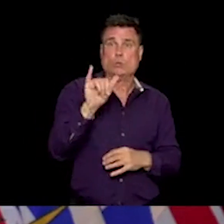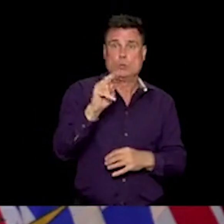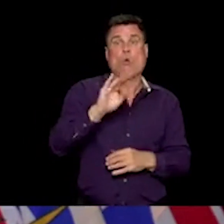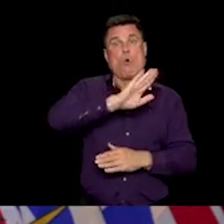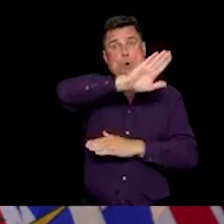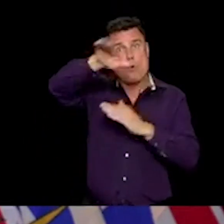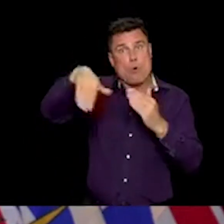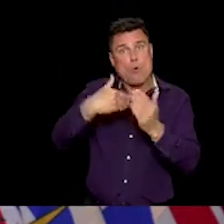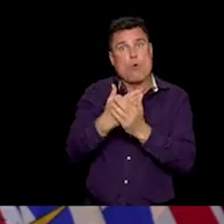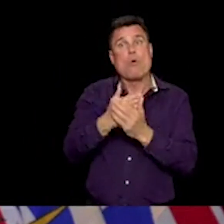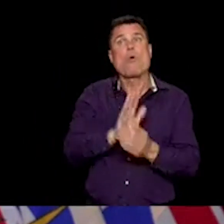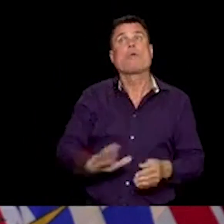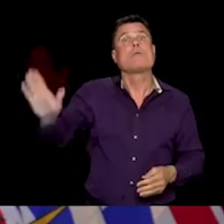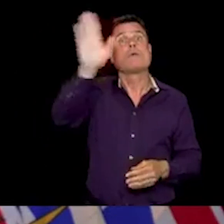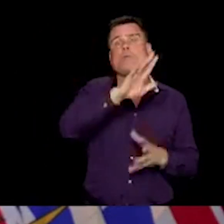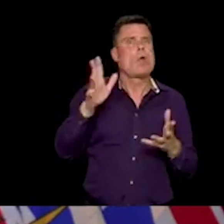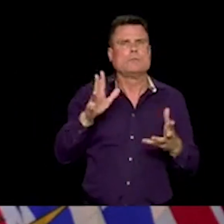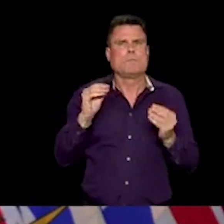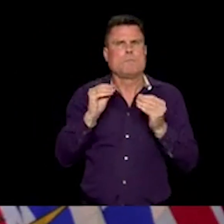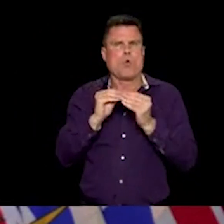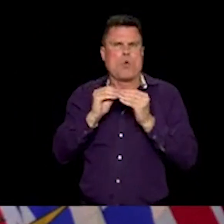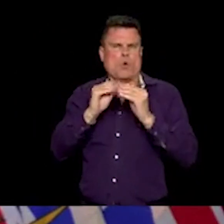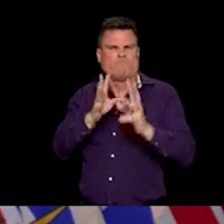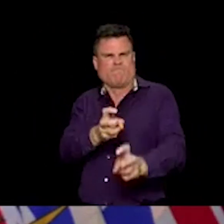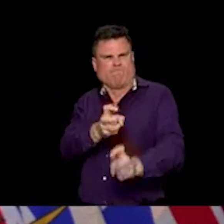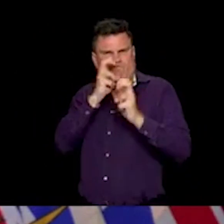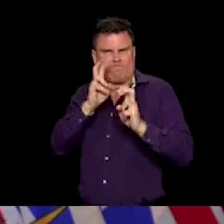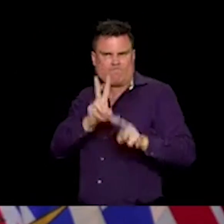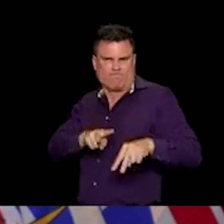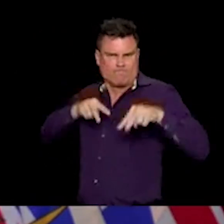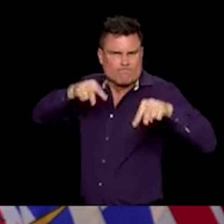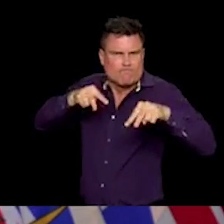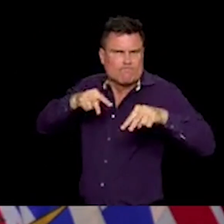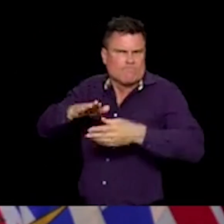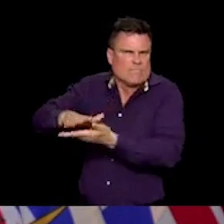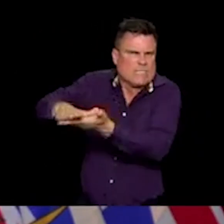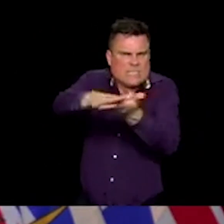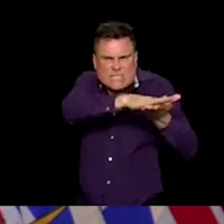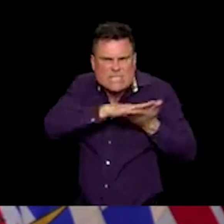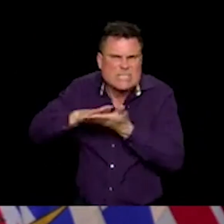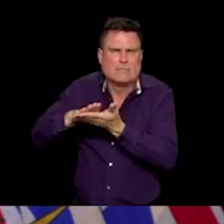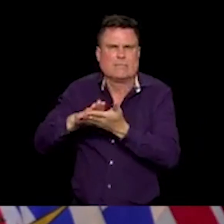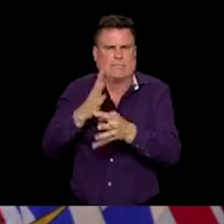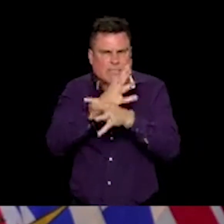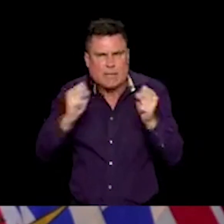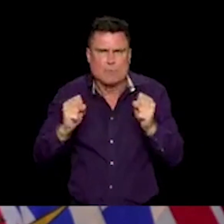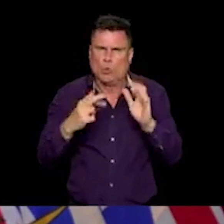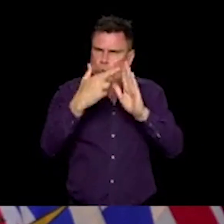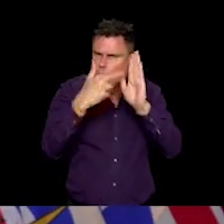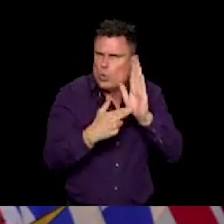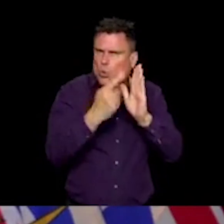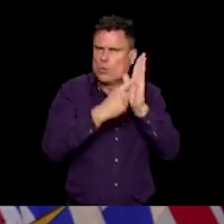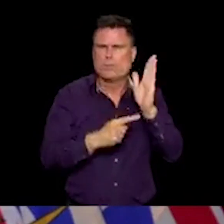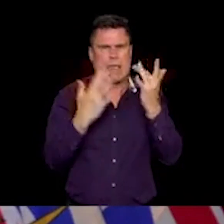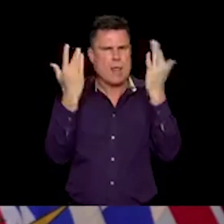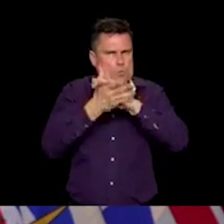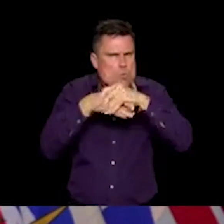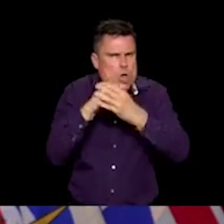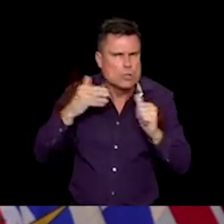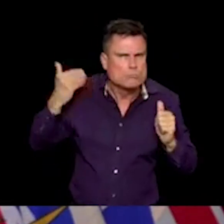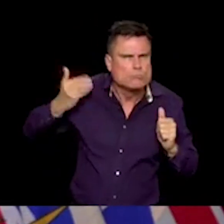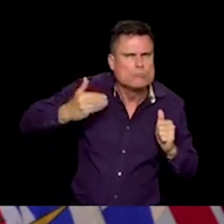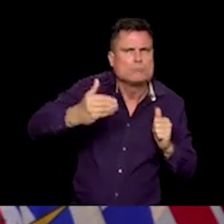some children come June. This is an approach that's been taken with considerable thought